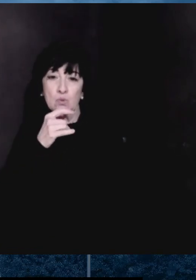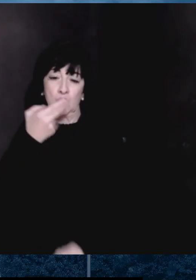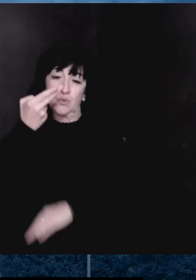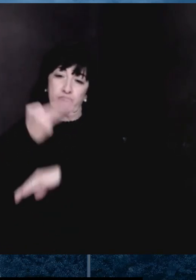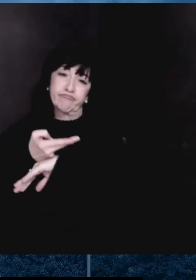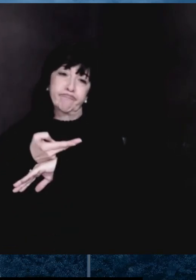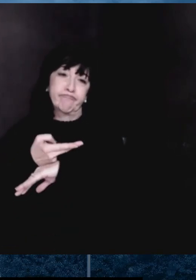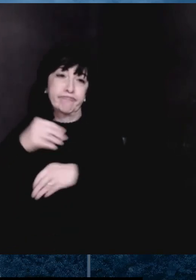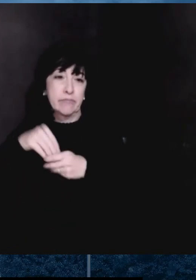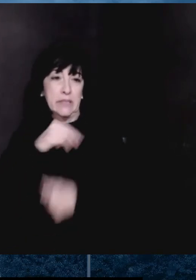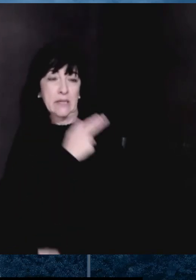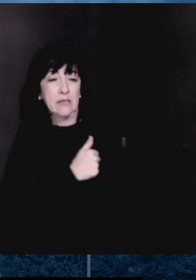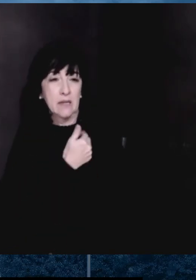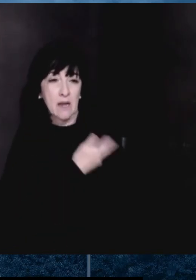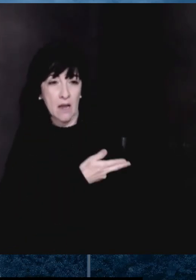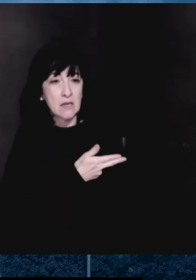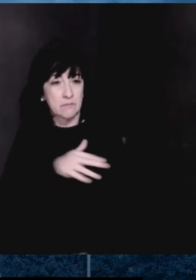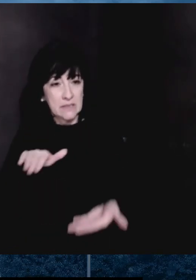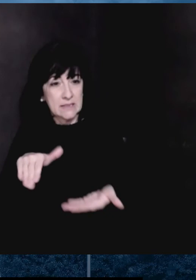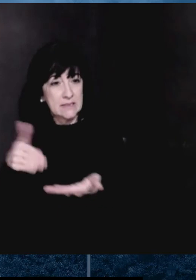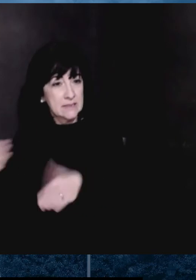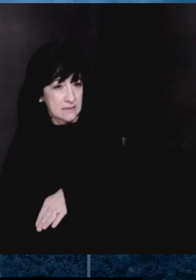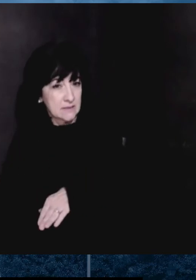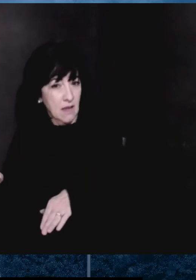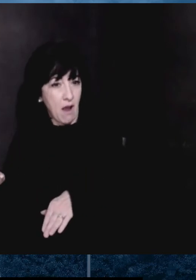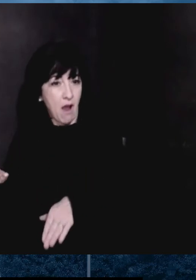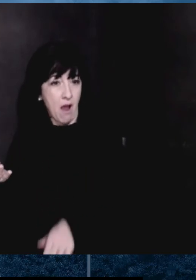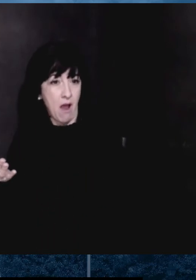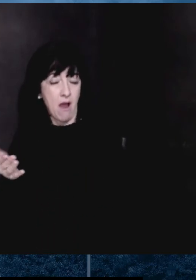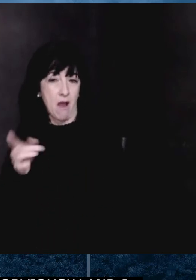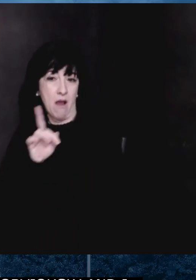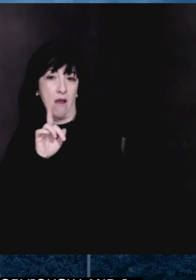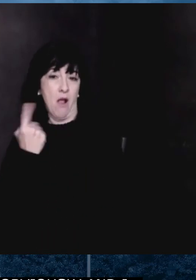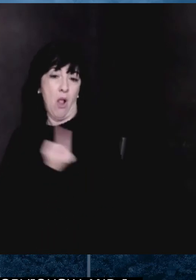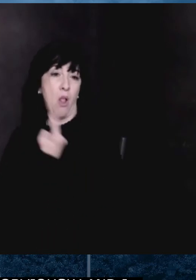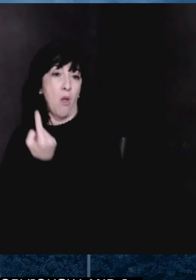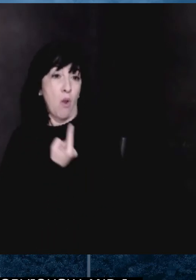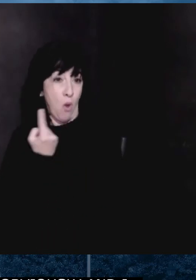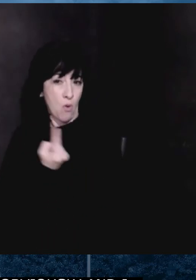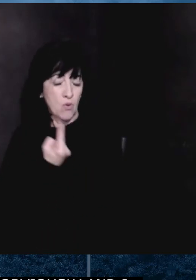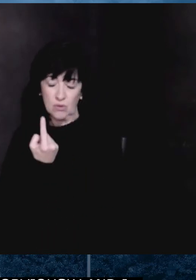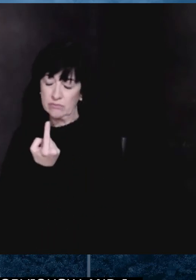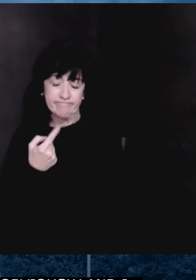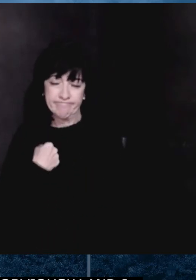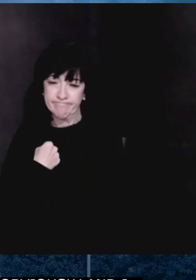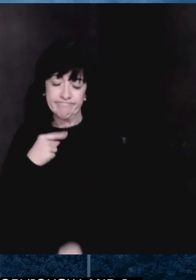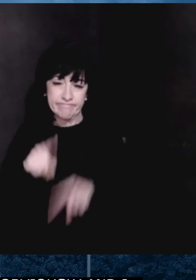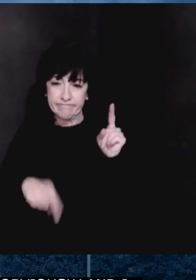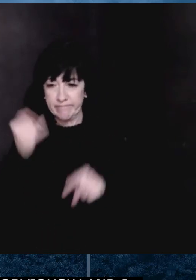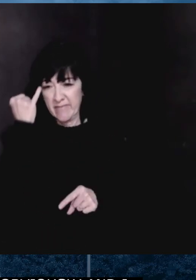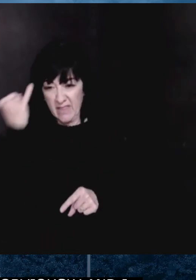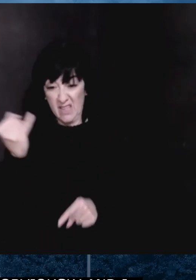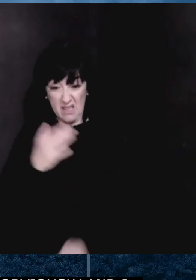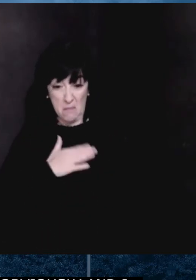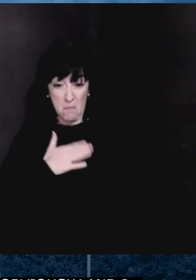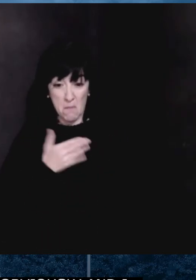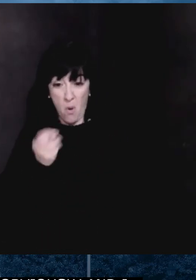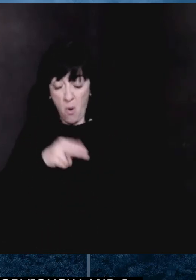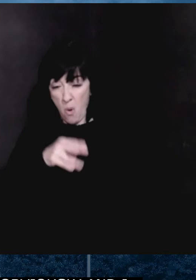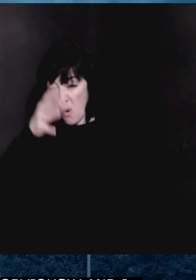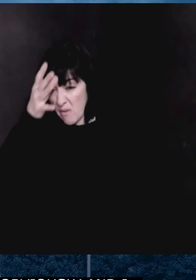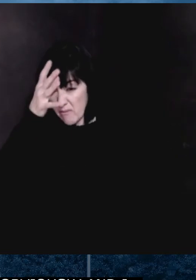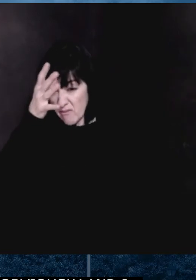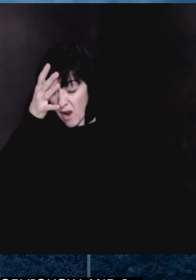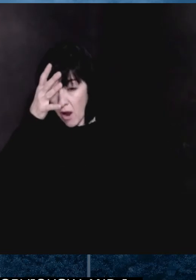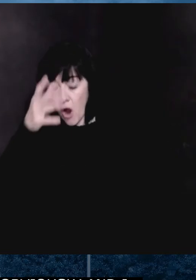and the thought of that, having been through that with my own father a few years ago, is just really devastating. To think that you can't be with